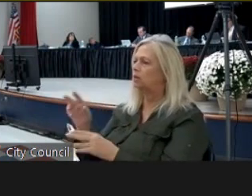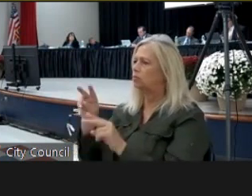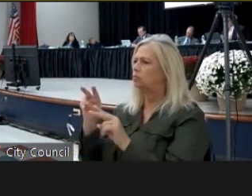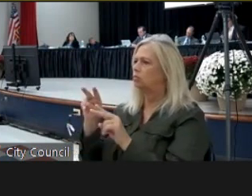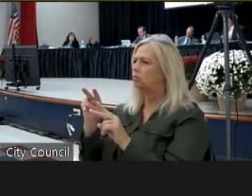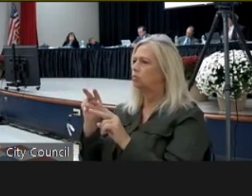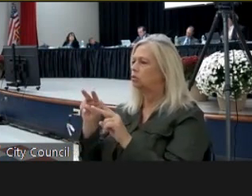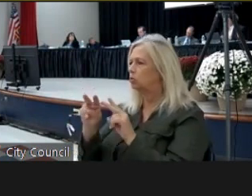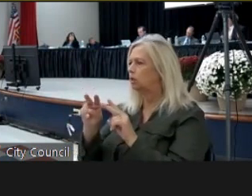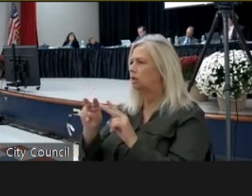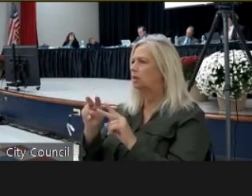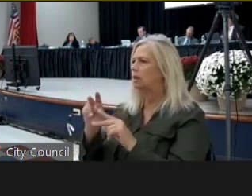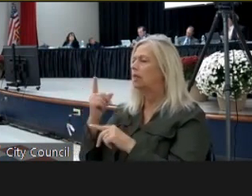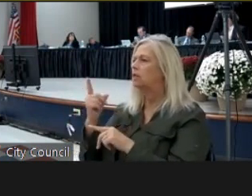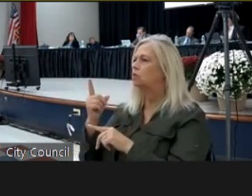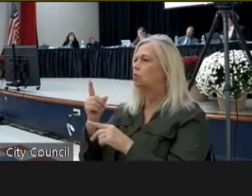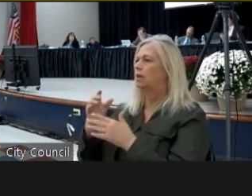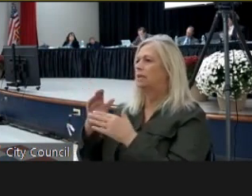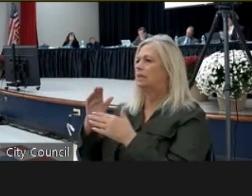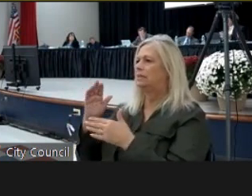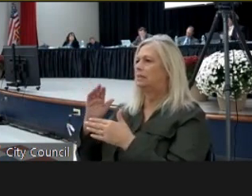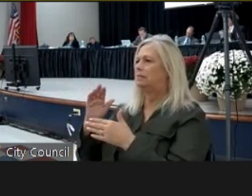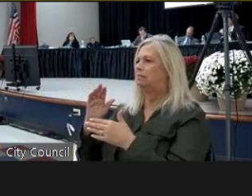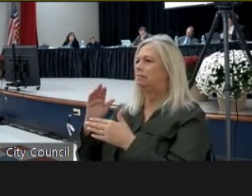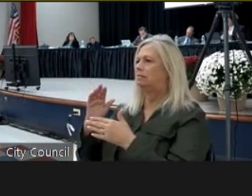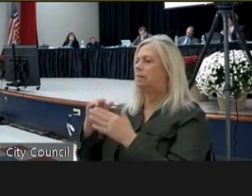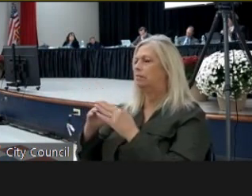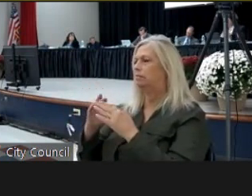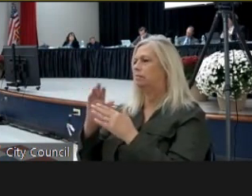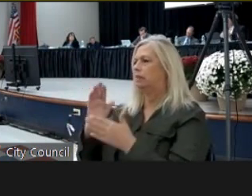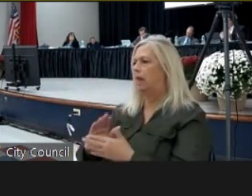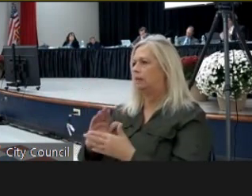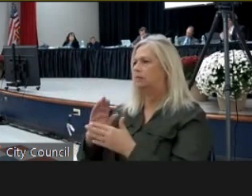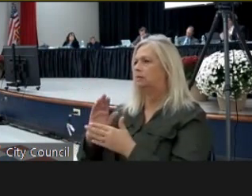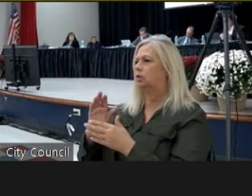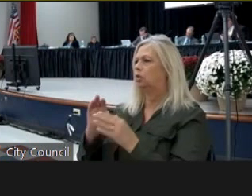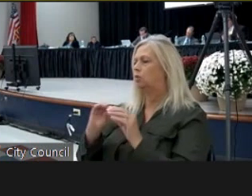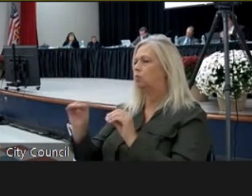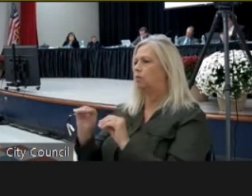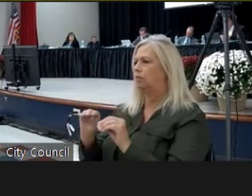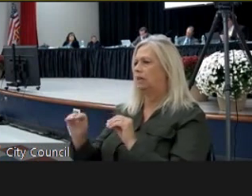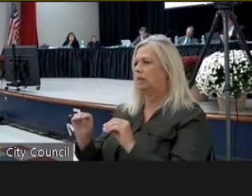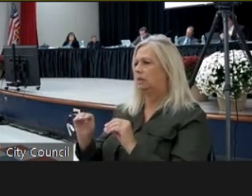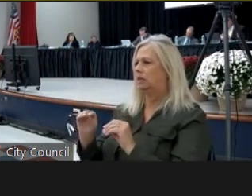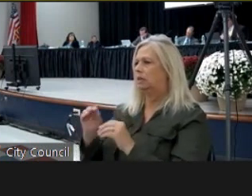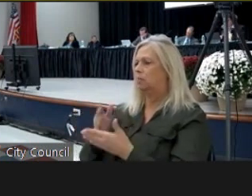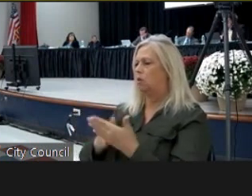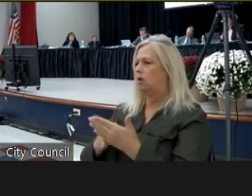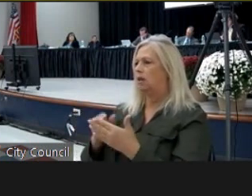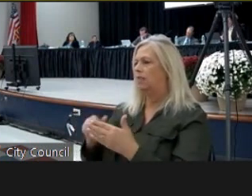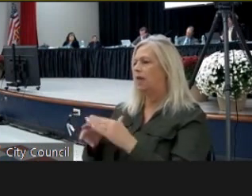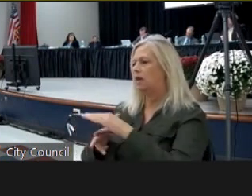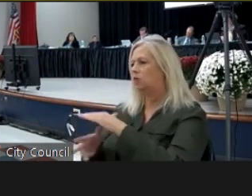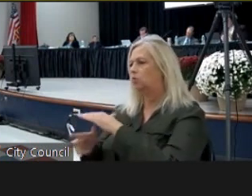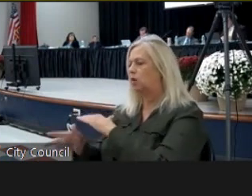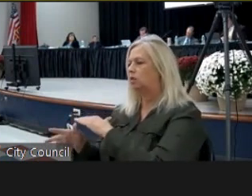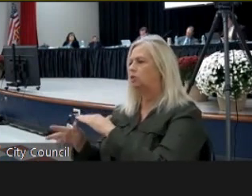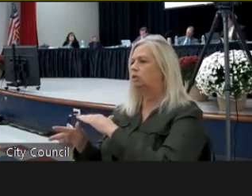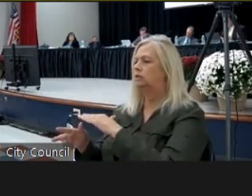to me, that's one less moving part. I mean, it seems to me like a garage is going to be easier to build than a garage plus a